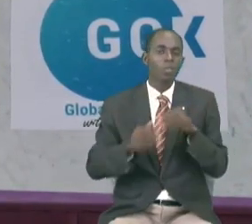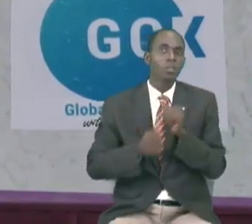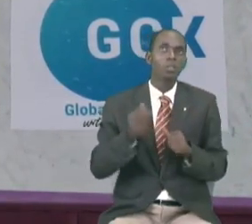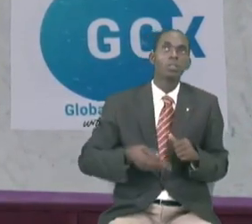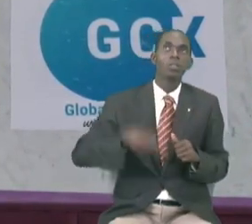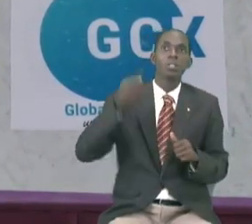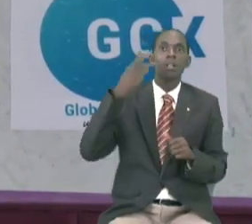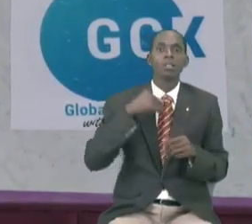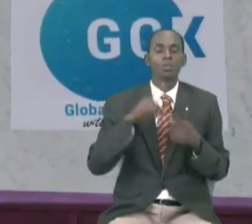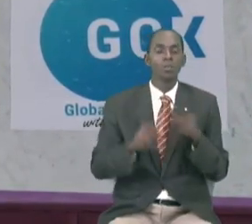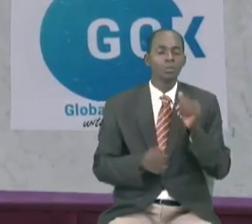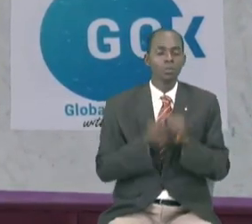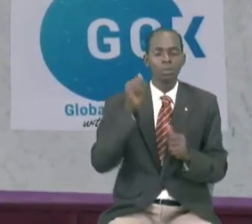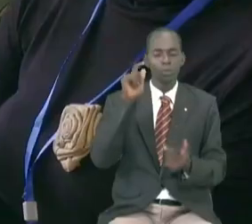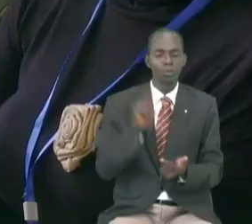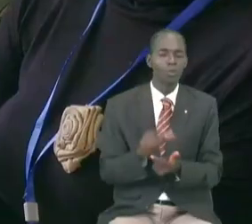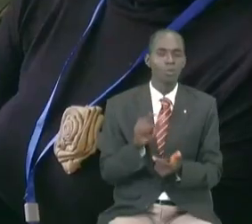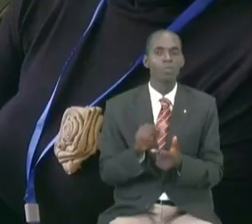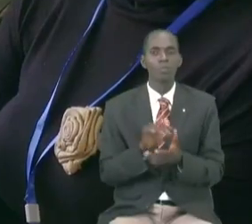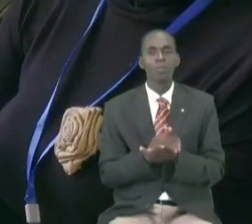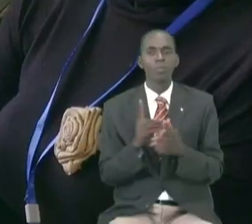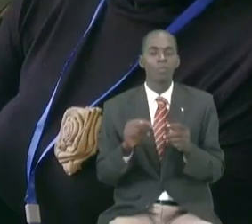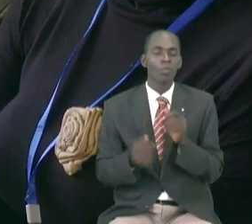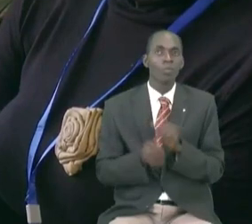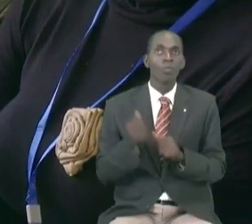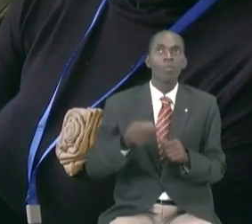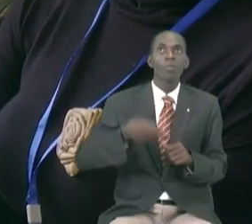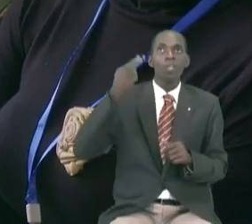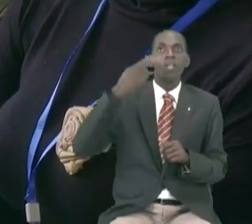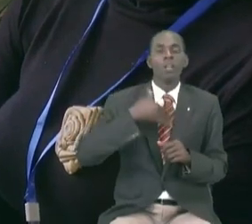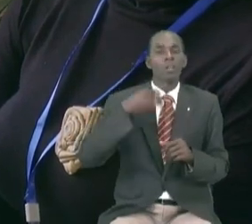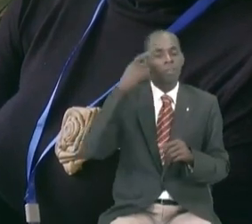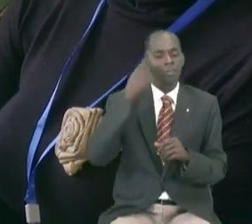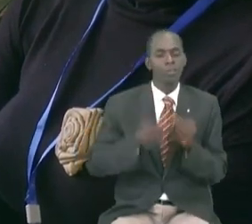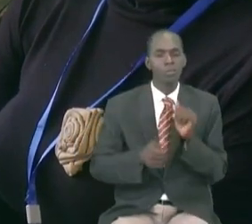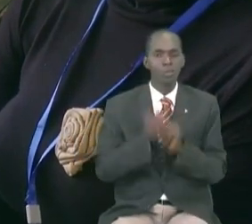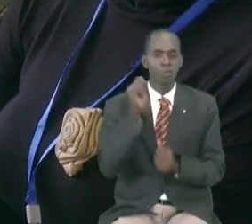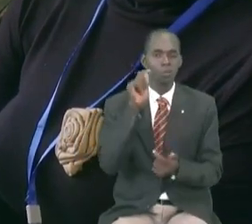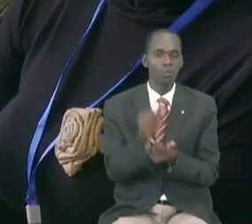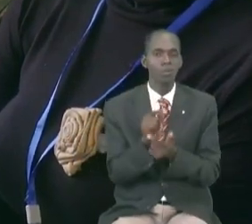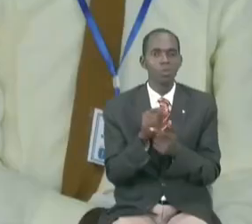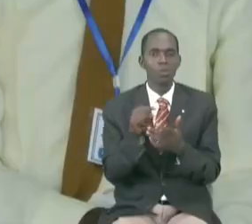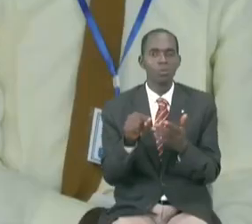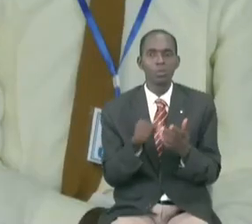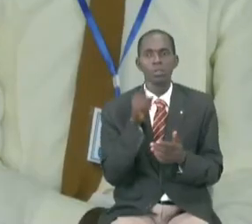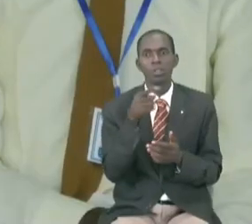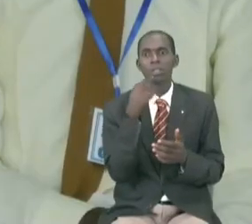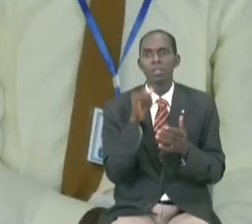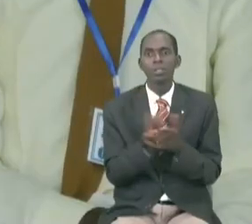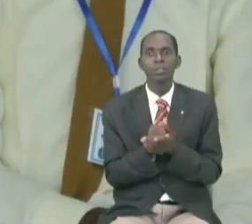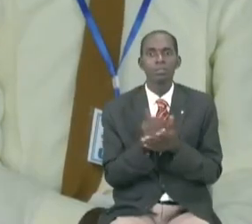the men as for the women. The same word for the older generation as to the